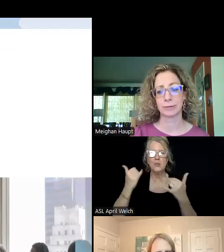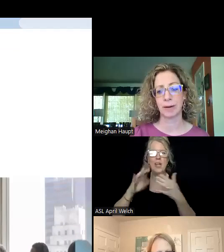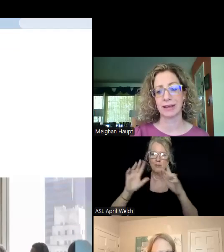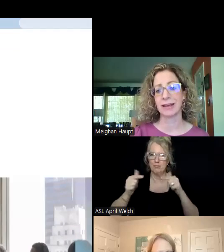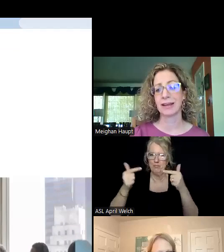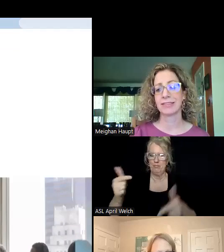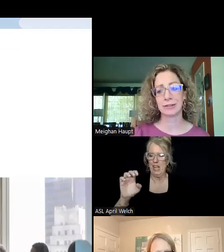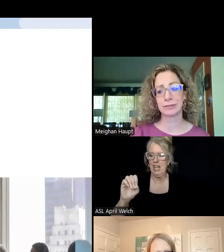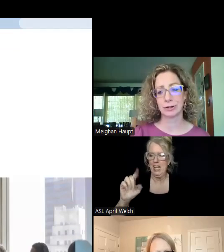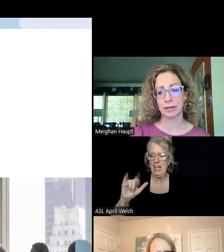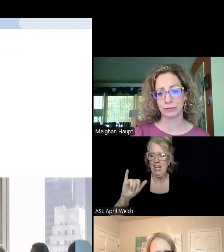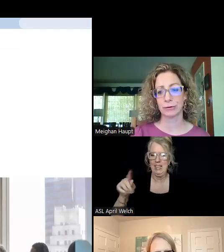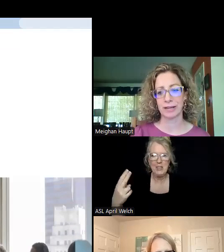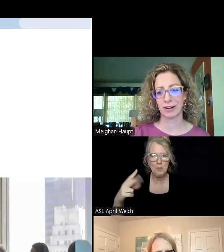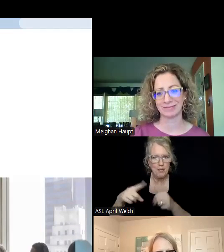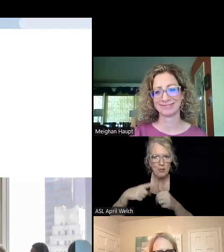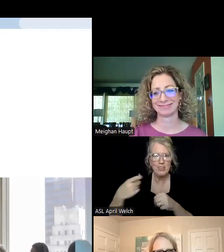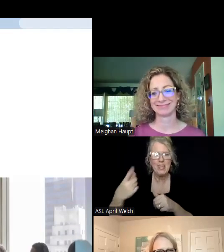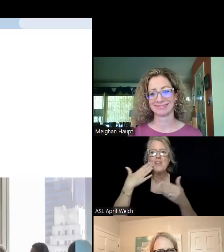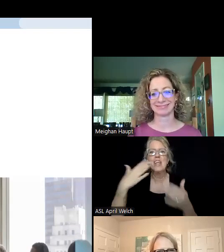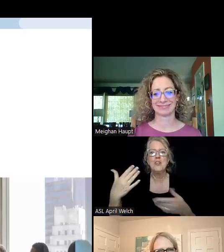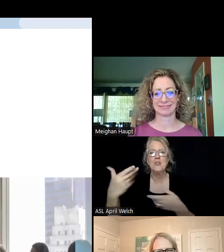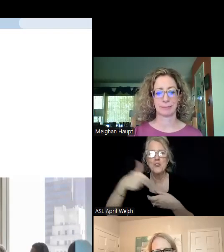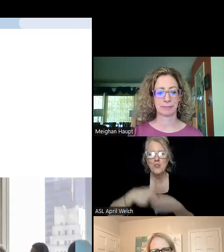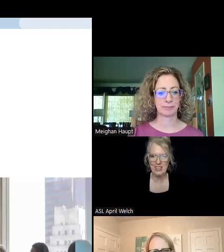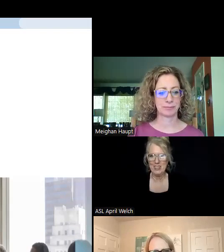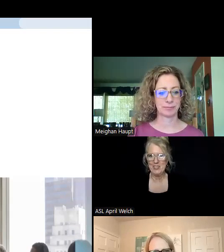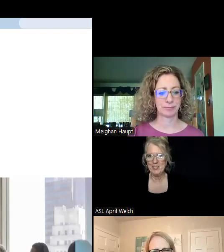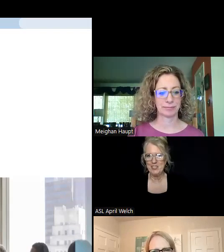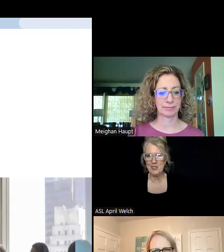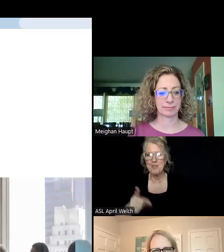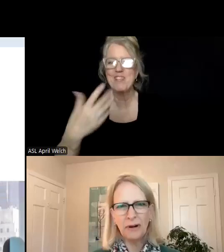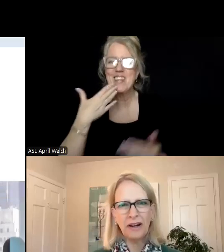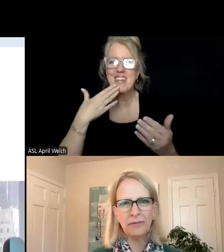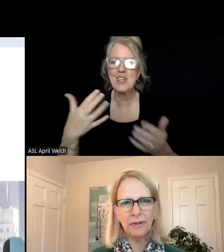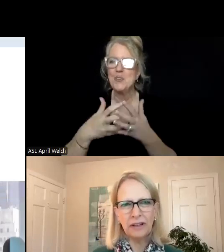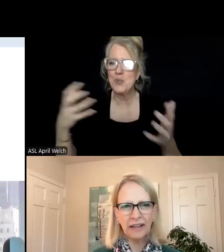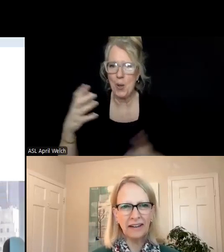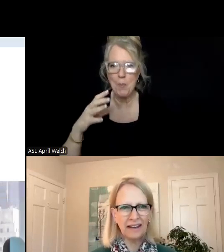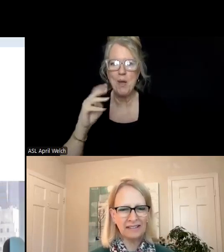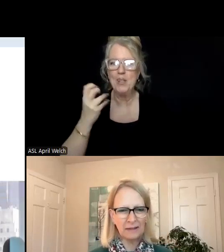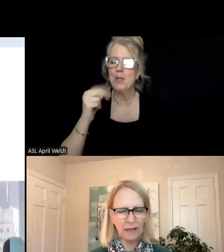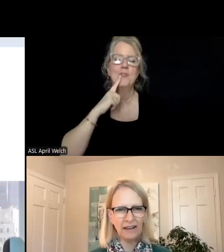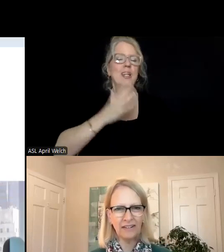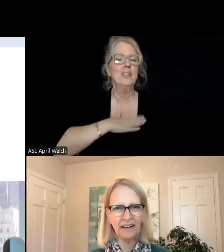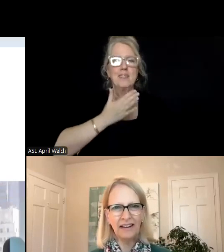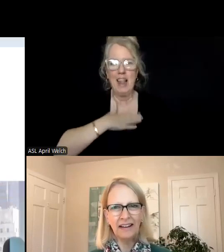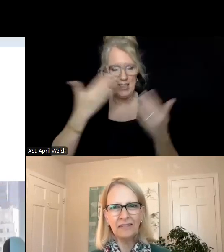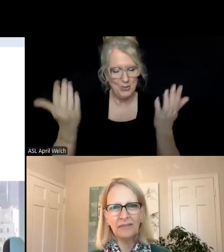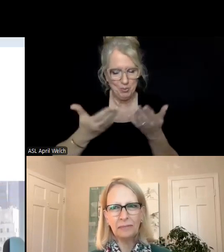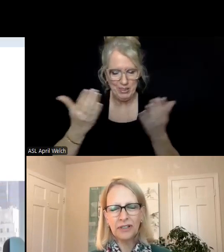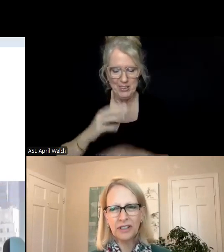to Elizabeth Pike. Thank you so much for being on. Oh, thank you so much, Megan. We are really, really glad to be